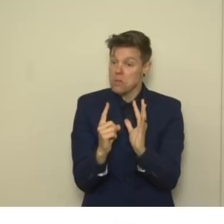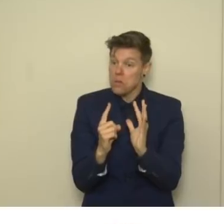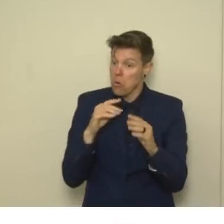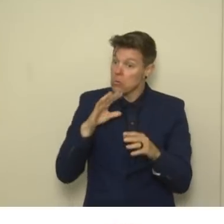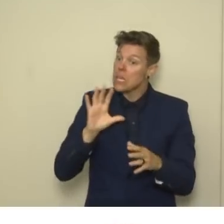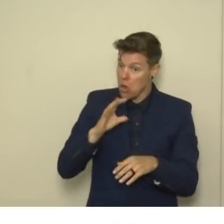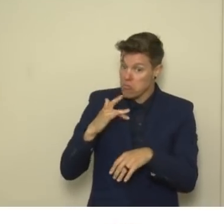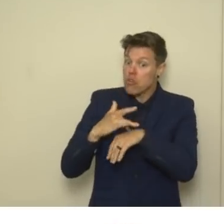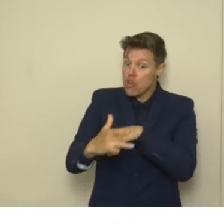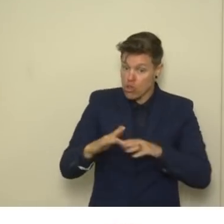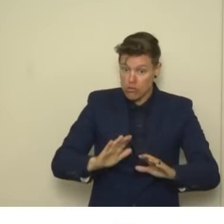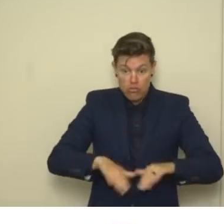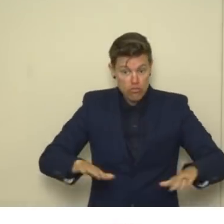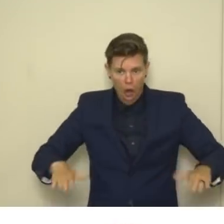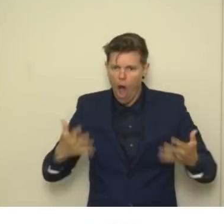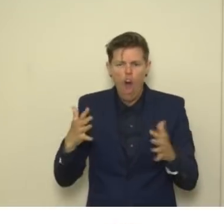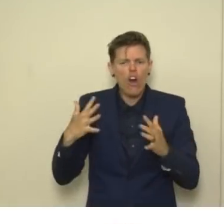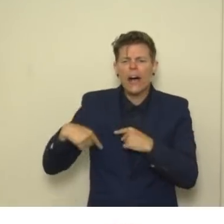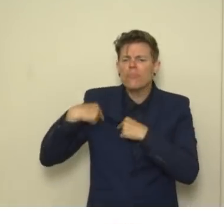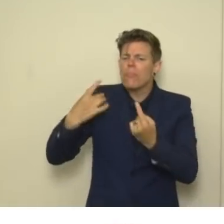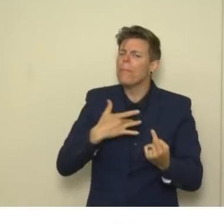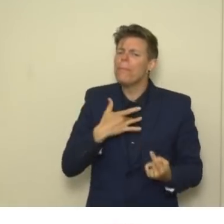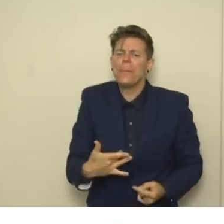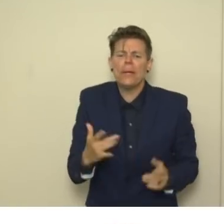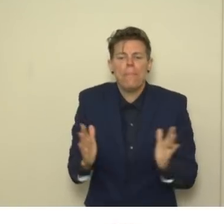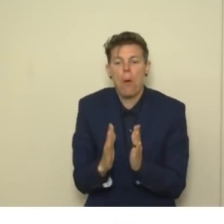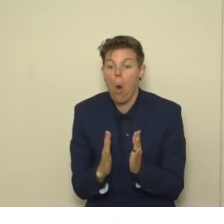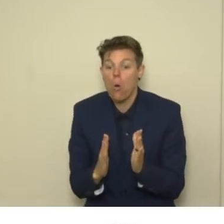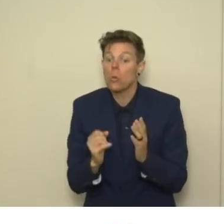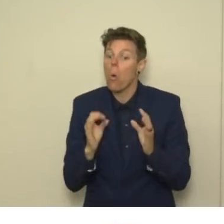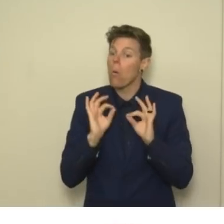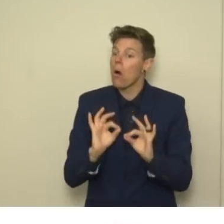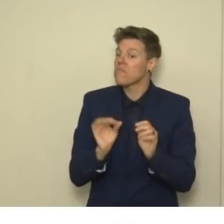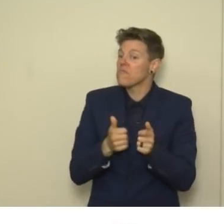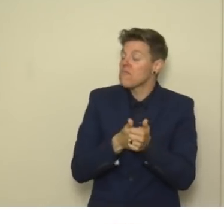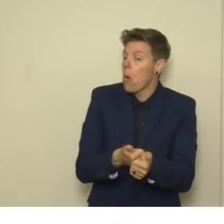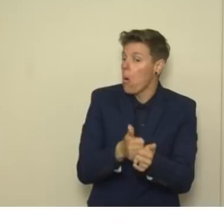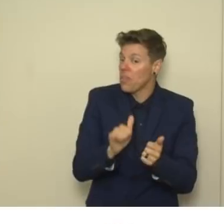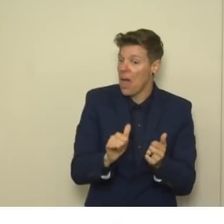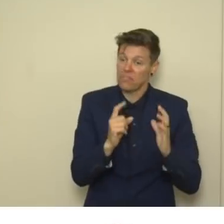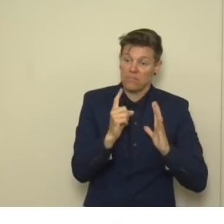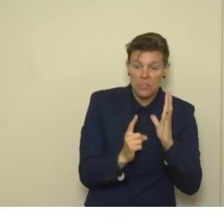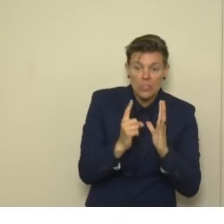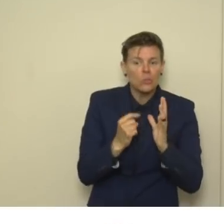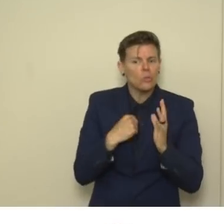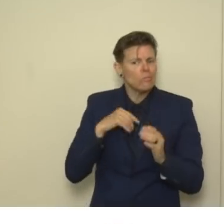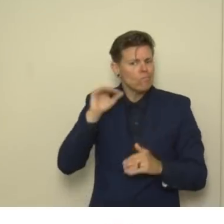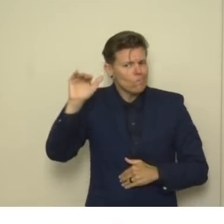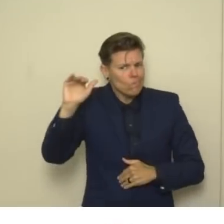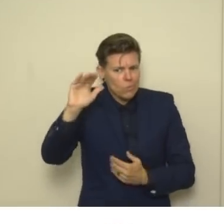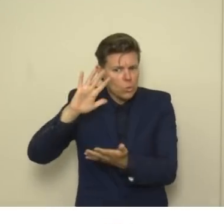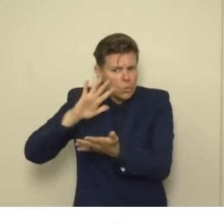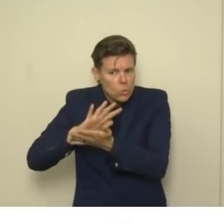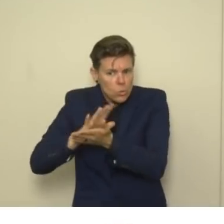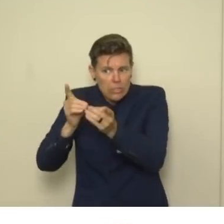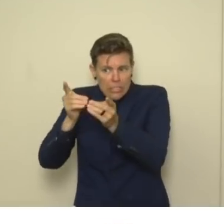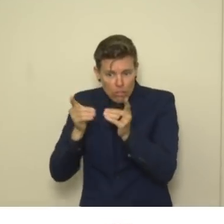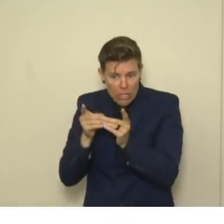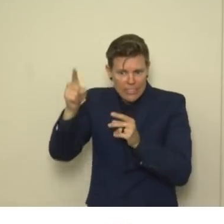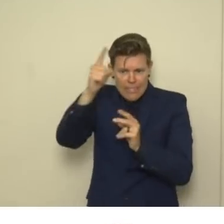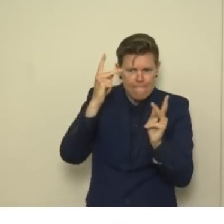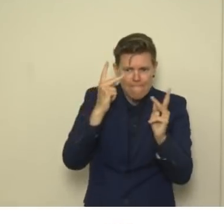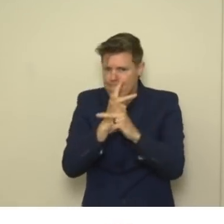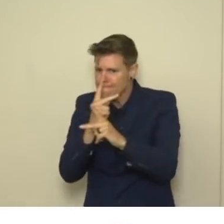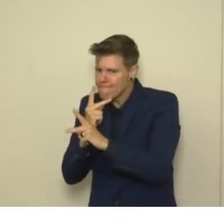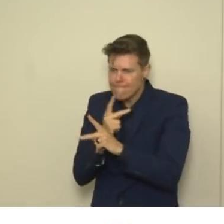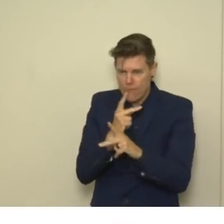that. And we are asking school districts for this exception to prioritize students who are most in need of